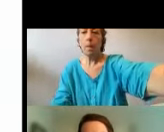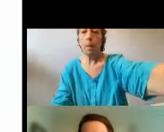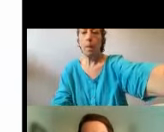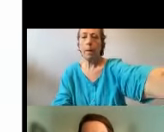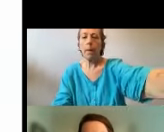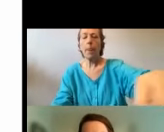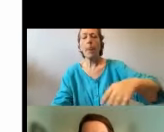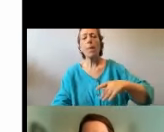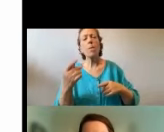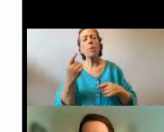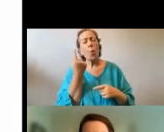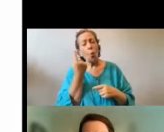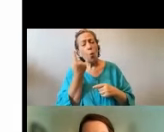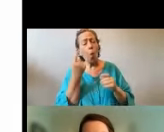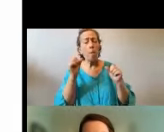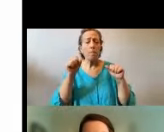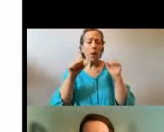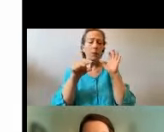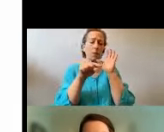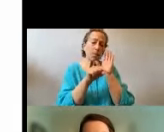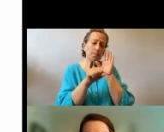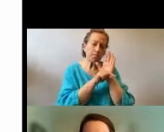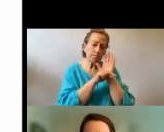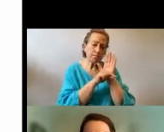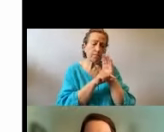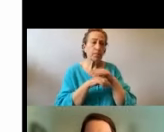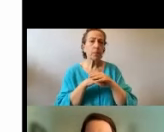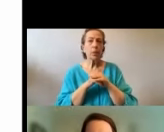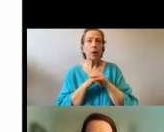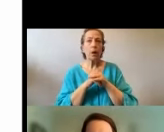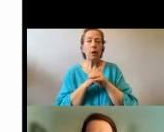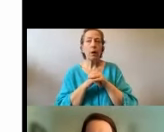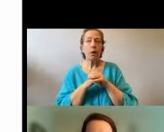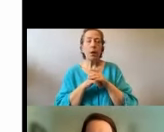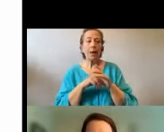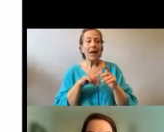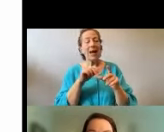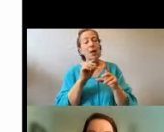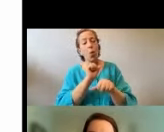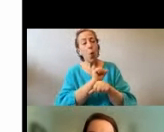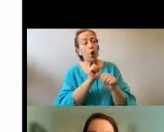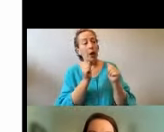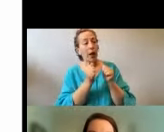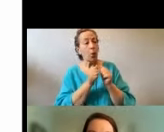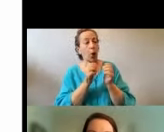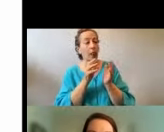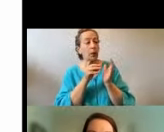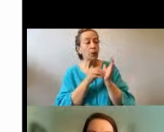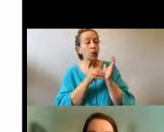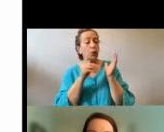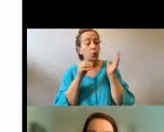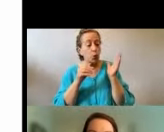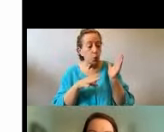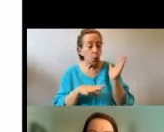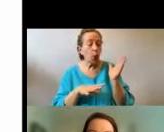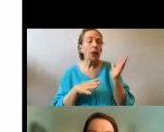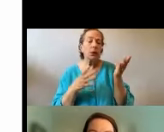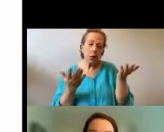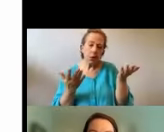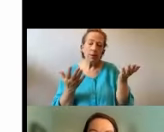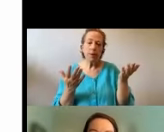is, in having a service clinic with students, the only issue is going to be bandwidth and